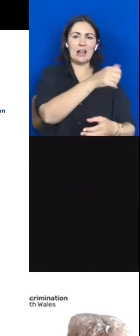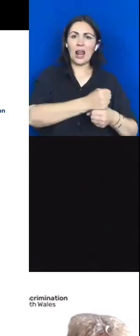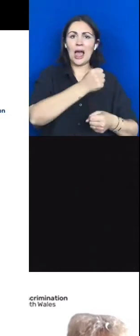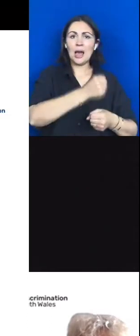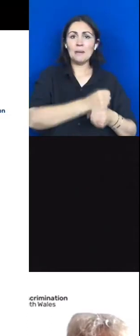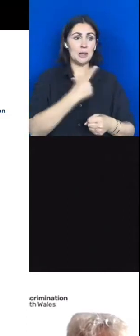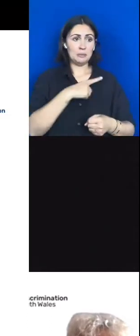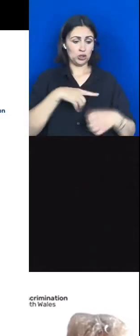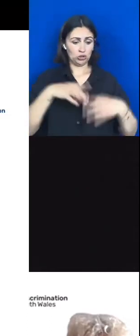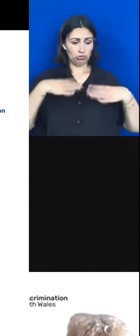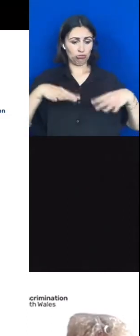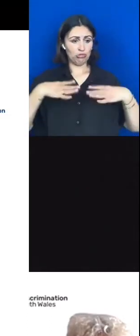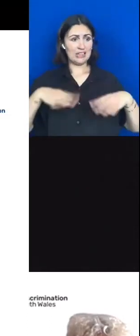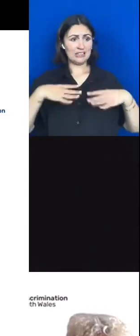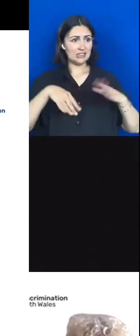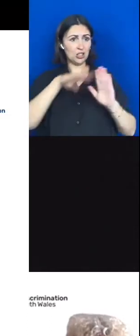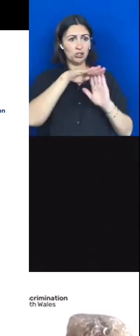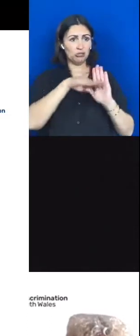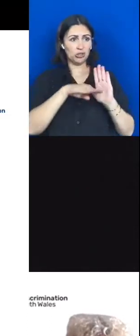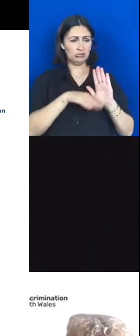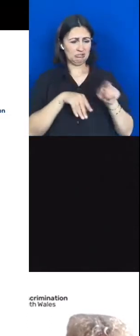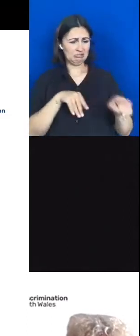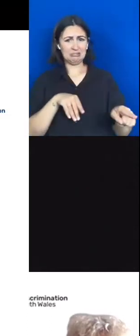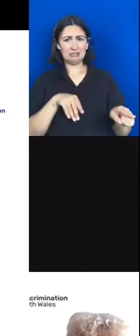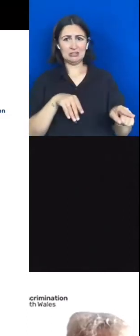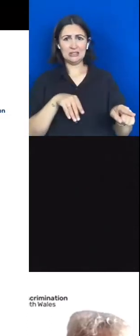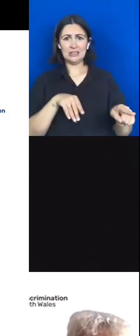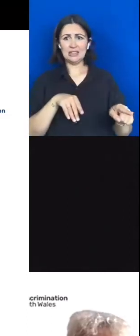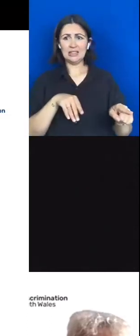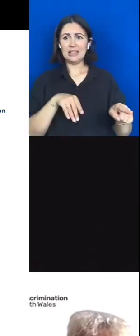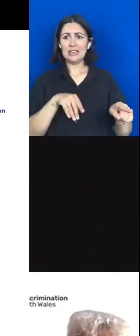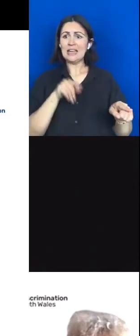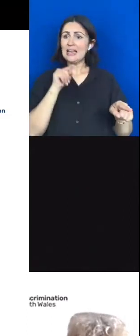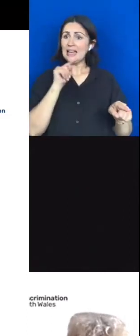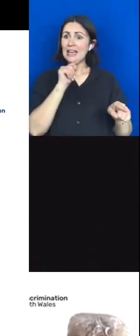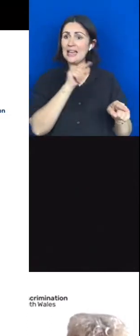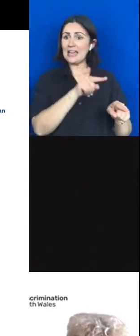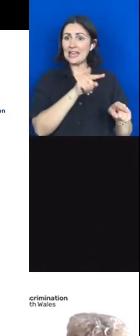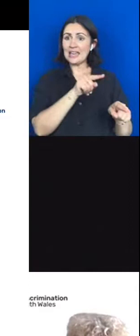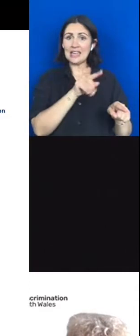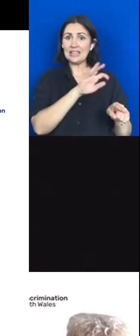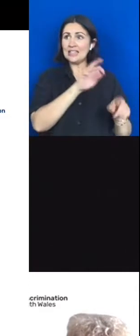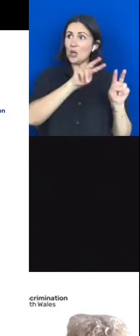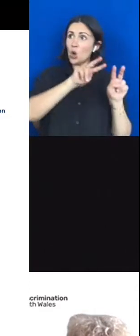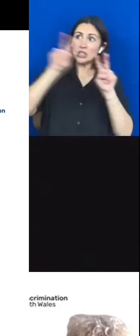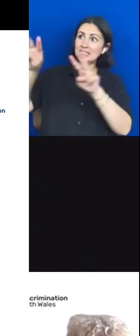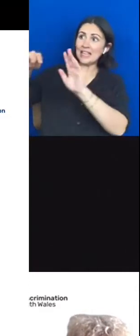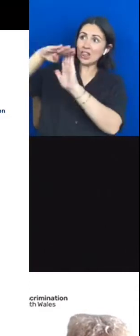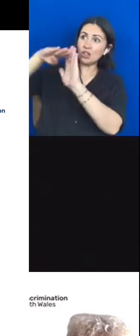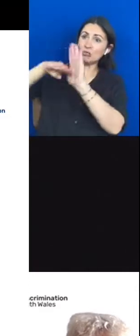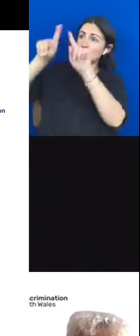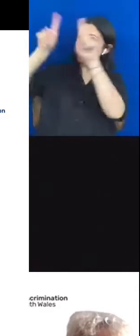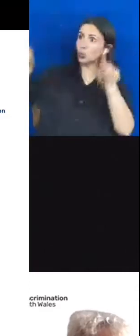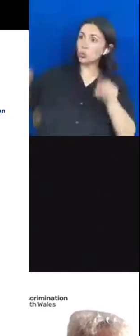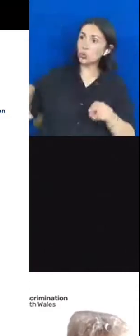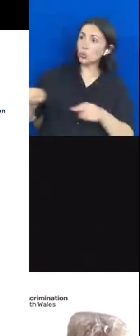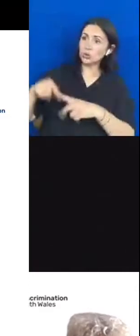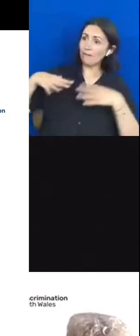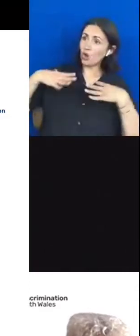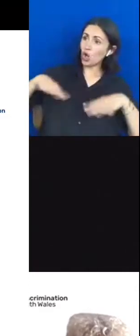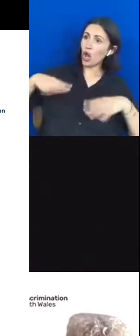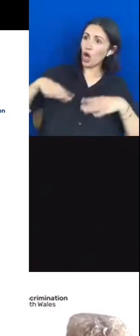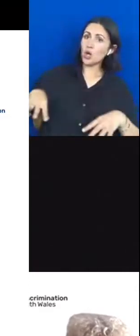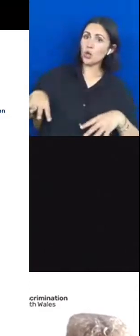code, which was in a small typeface and posted at the entry of the venue. He was unable